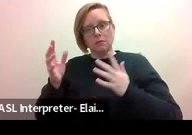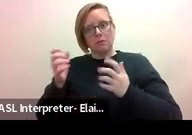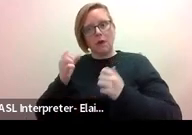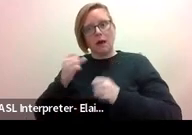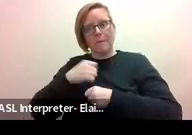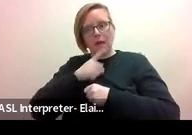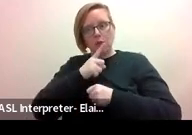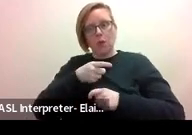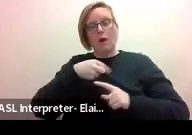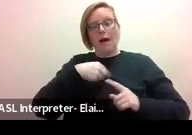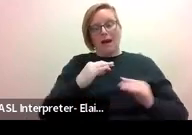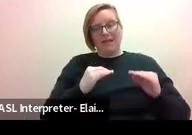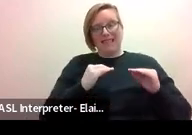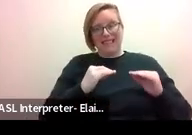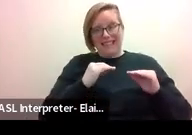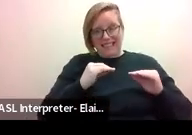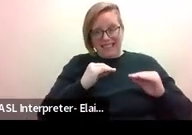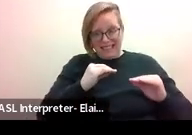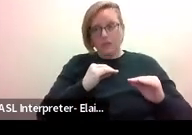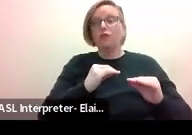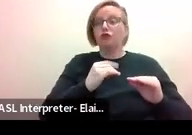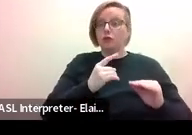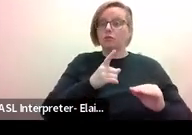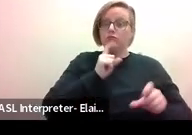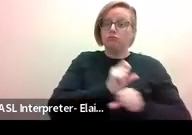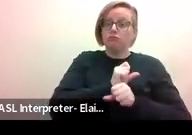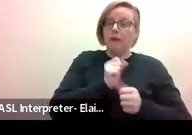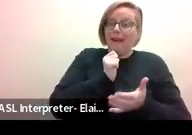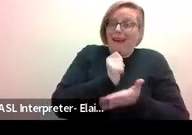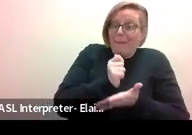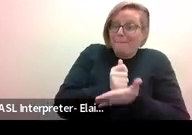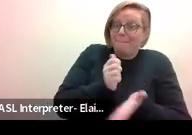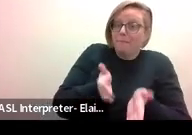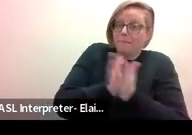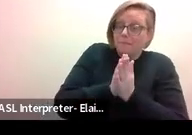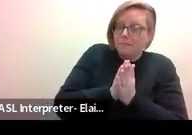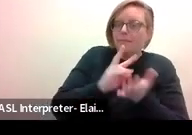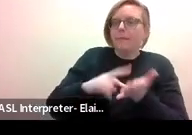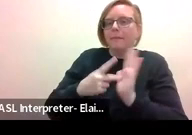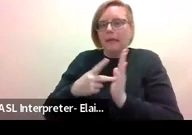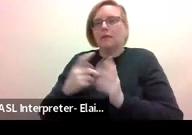skill that you're teaching is having that outcome that you're hoping it will have.